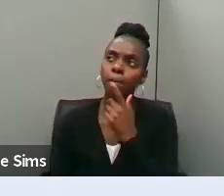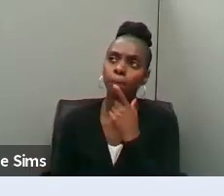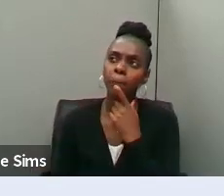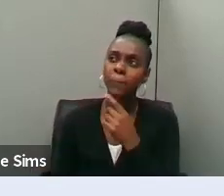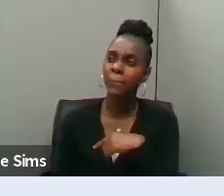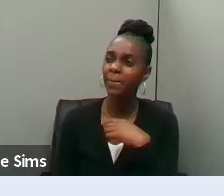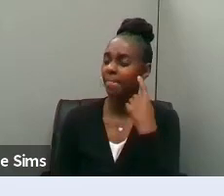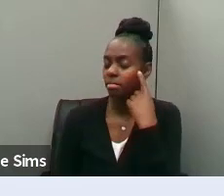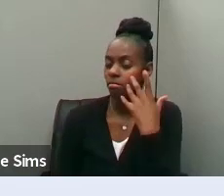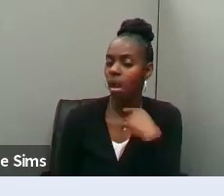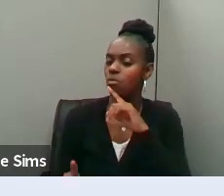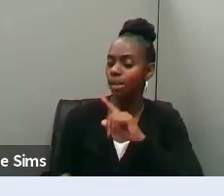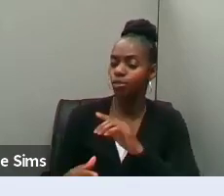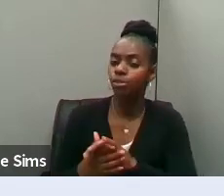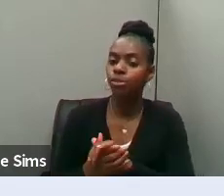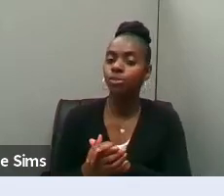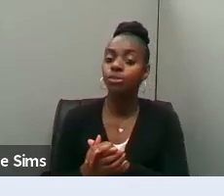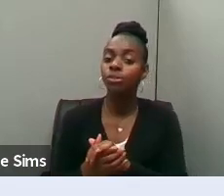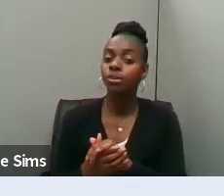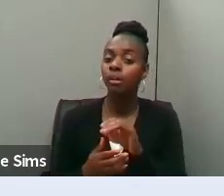I'll take that. So if